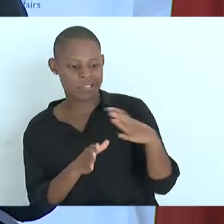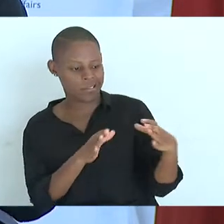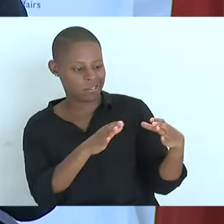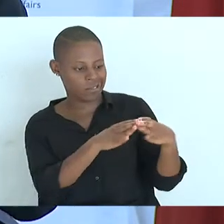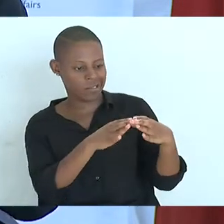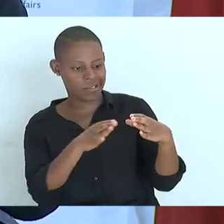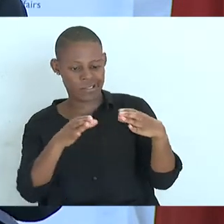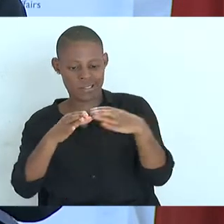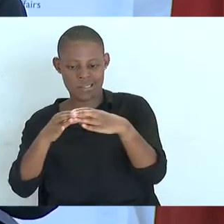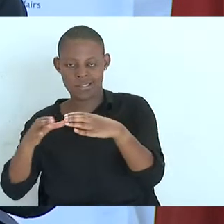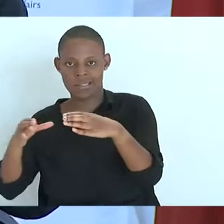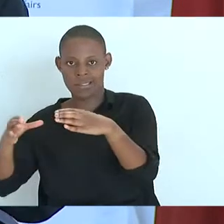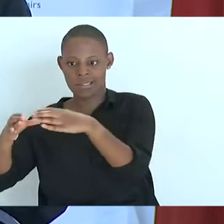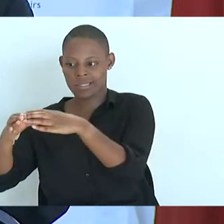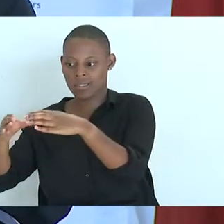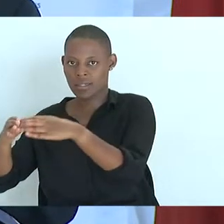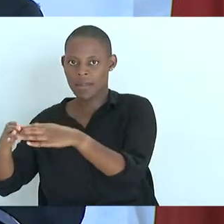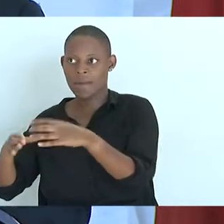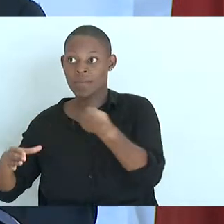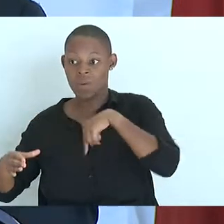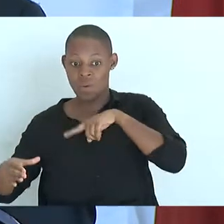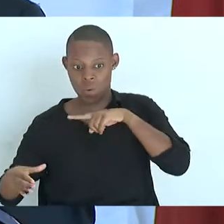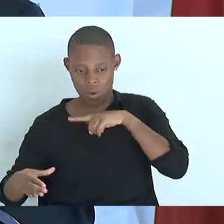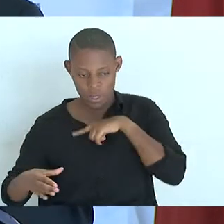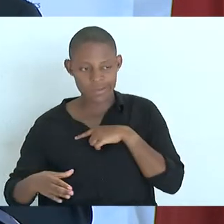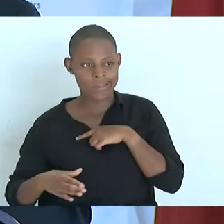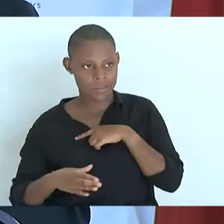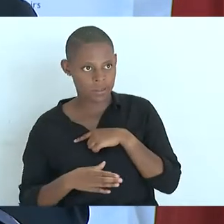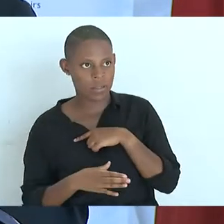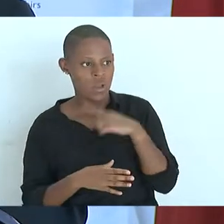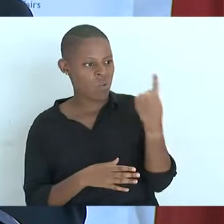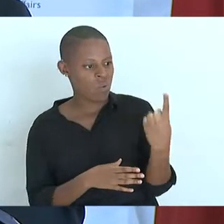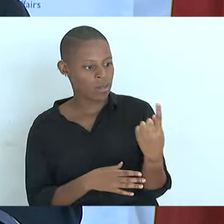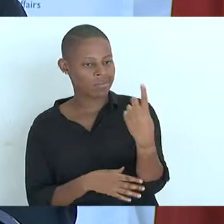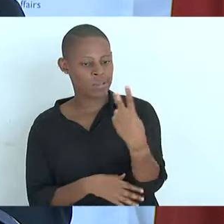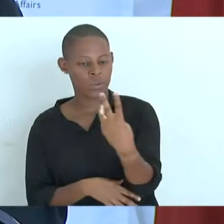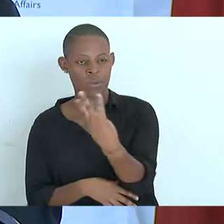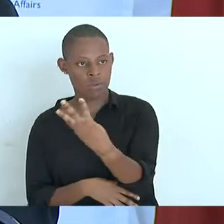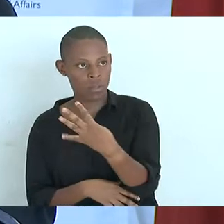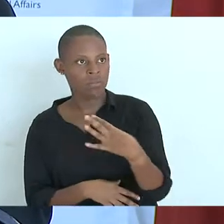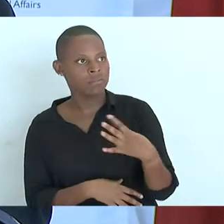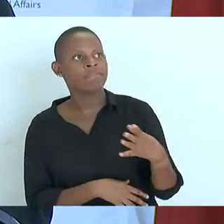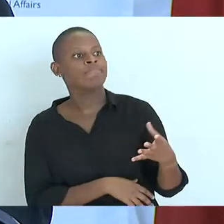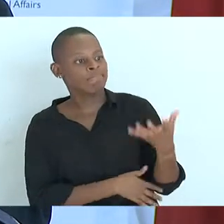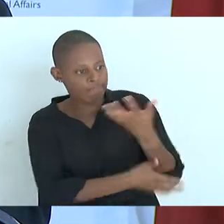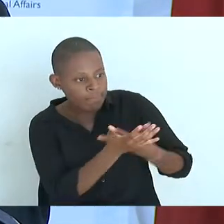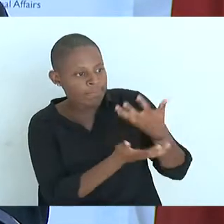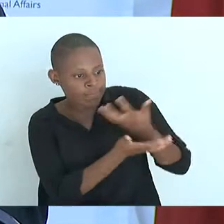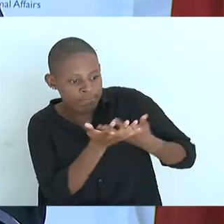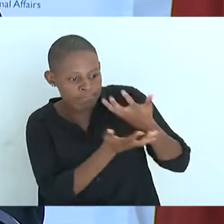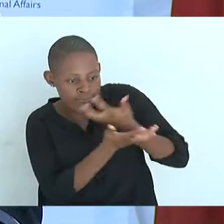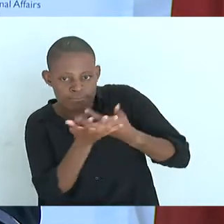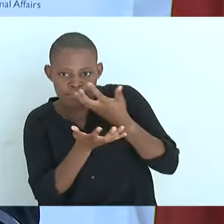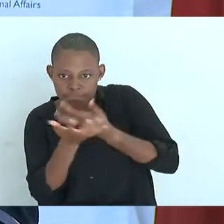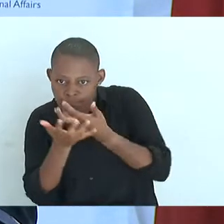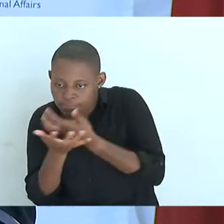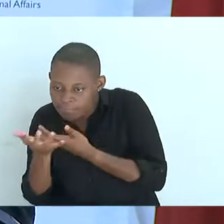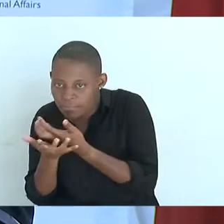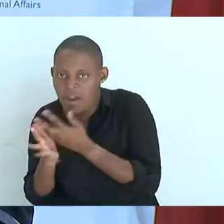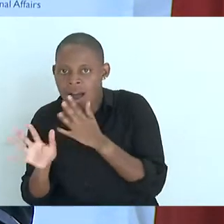everyone, we are developing our response to each sector. So for example, if I have to list a